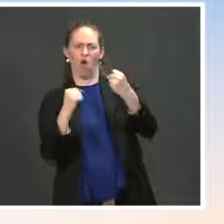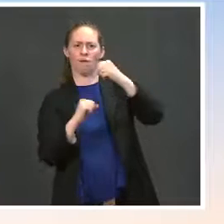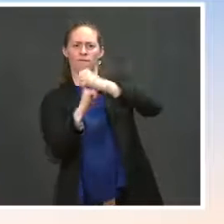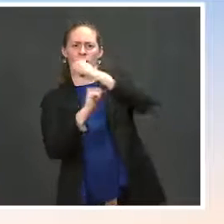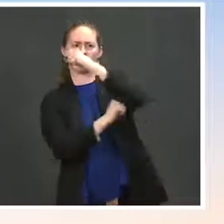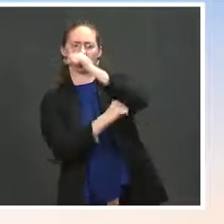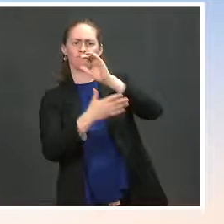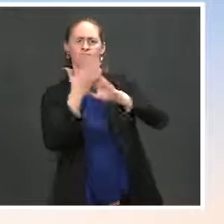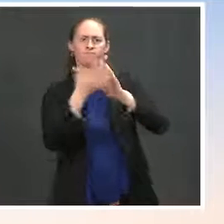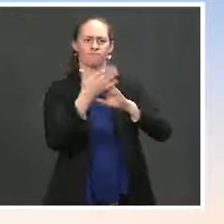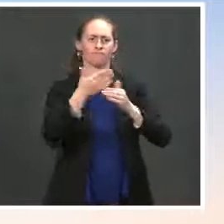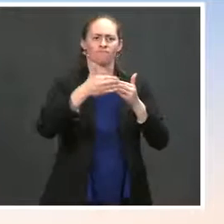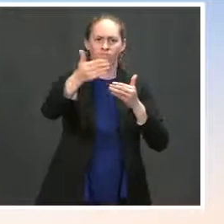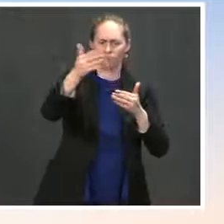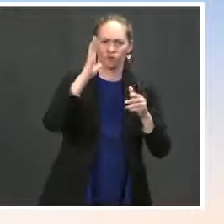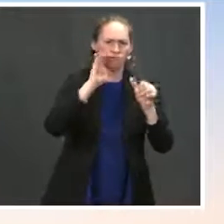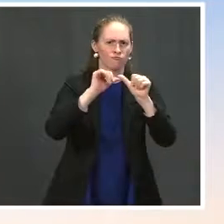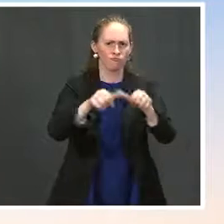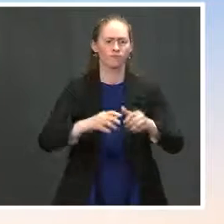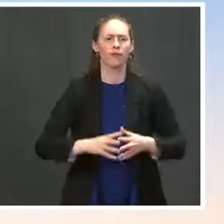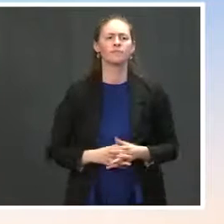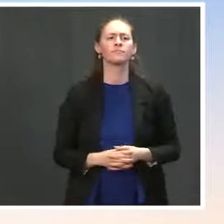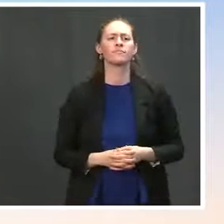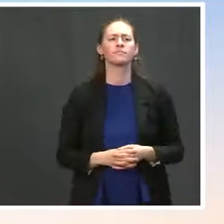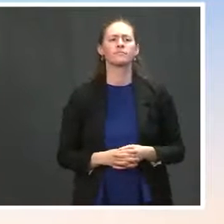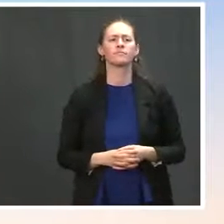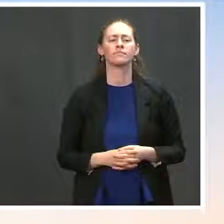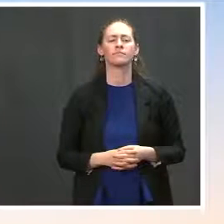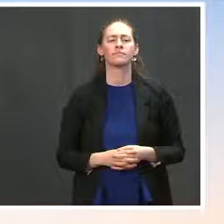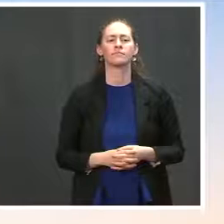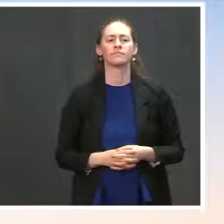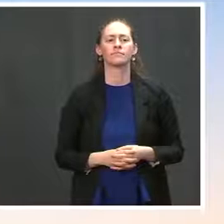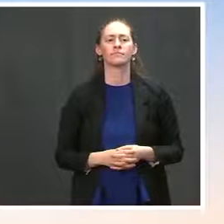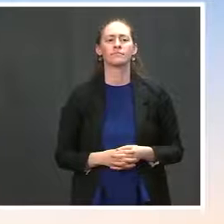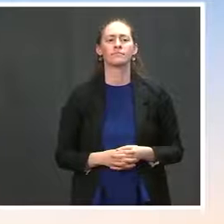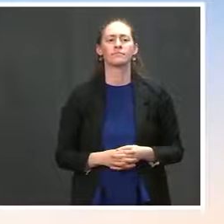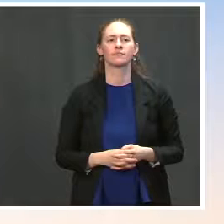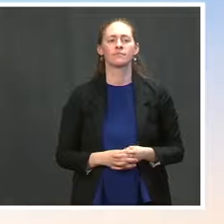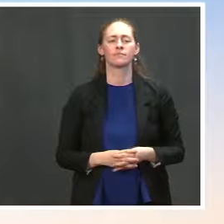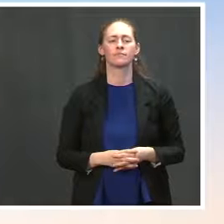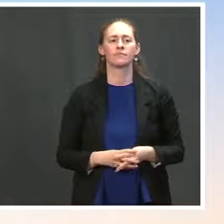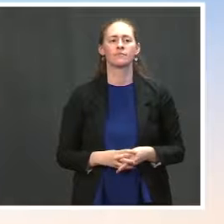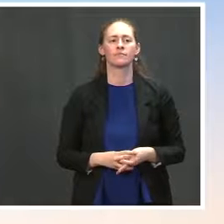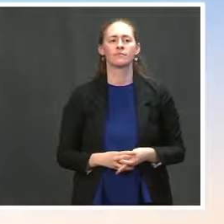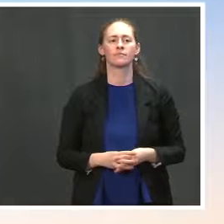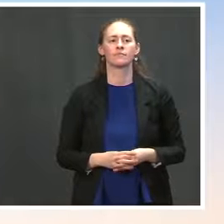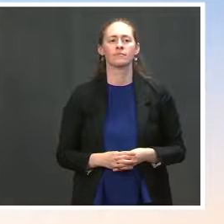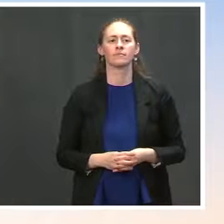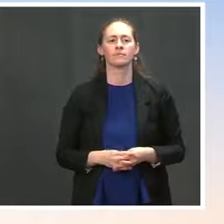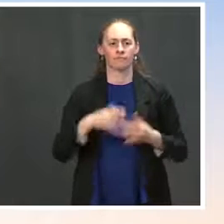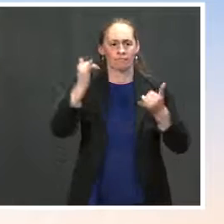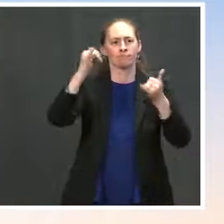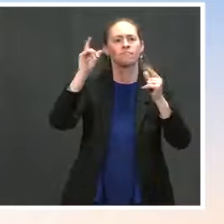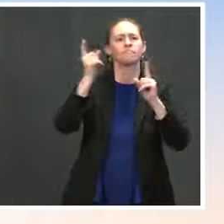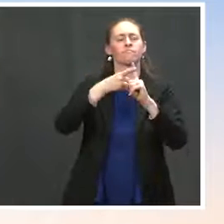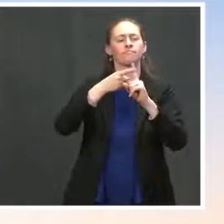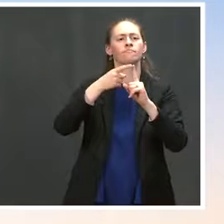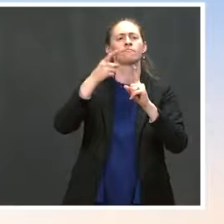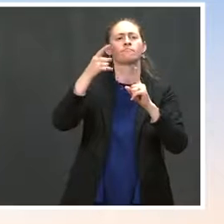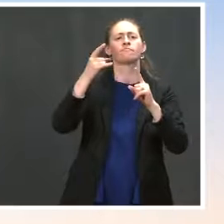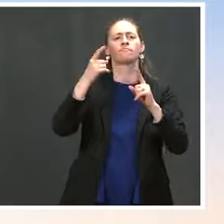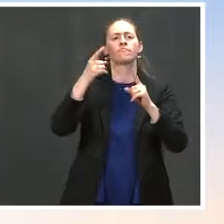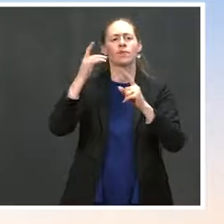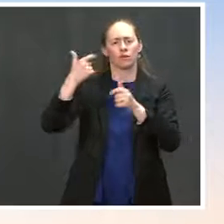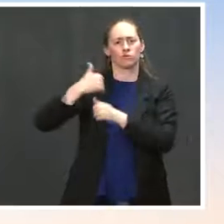Go ahead. Thank you, Jen. I have a couple of questions, if I may. One, on today's the first anniversary of the murder, disappearance of the soldier